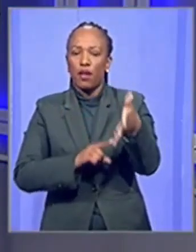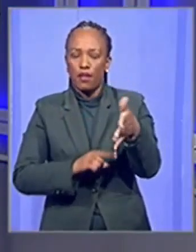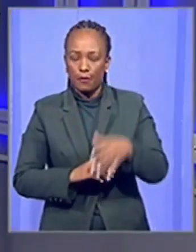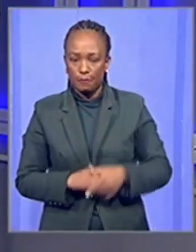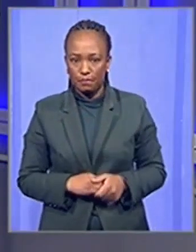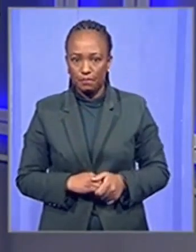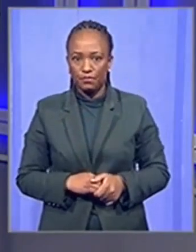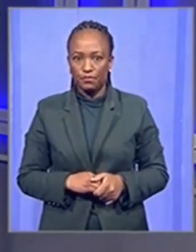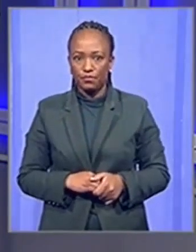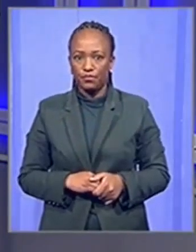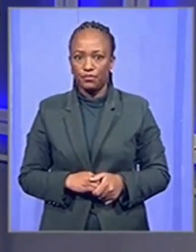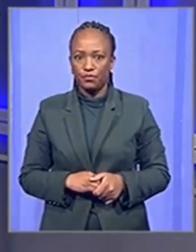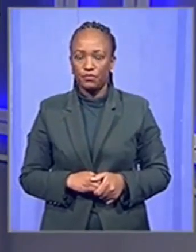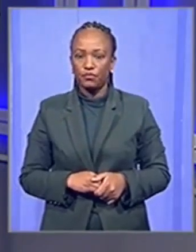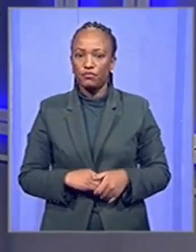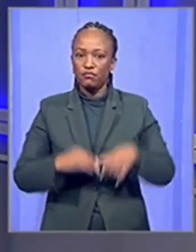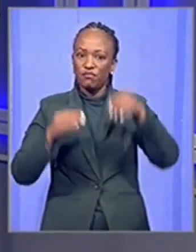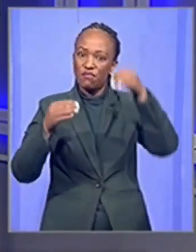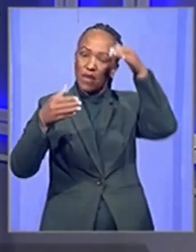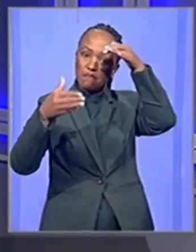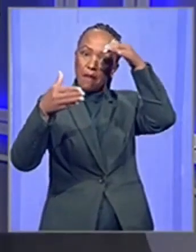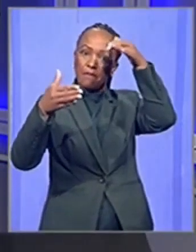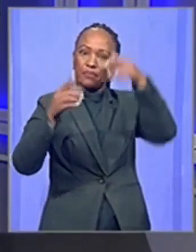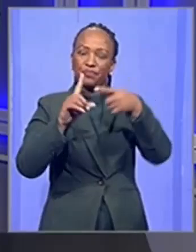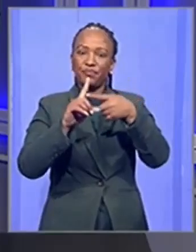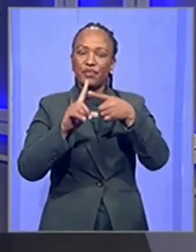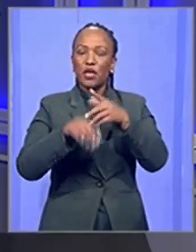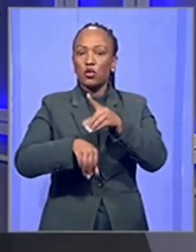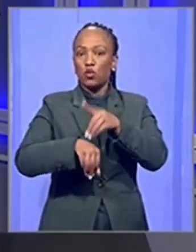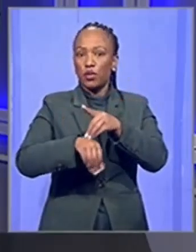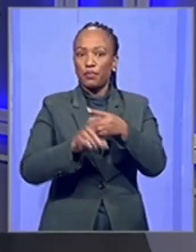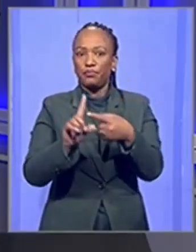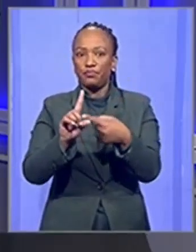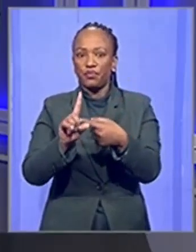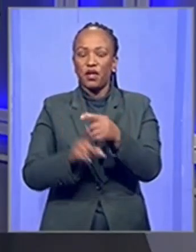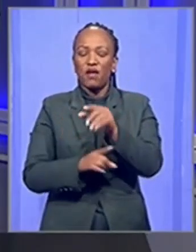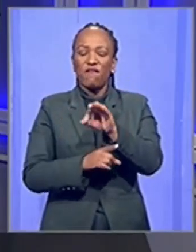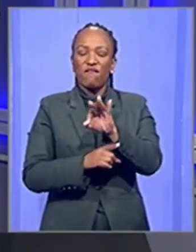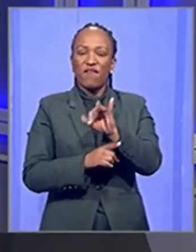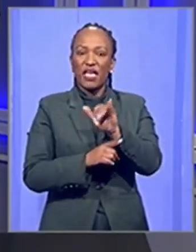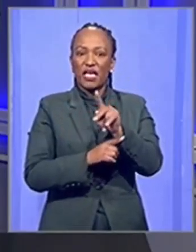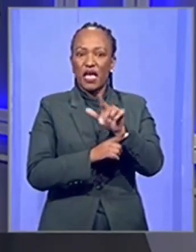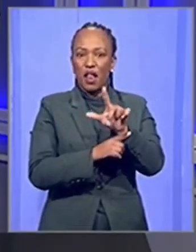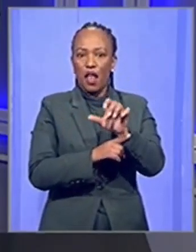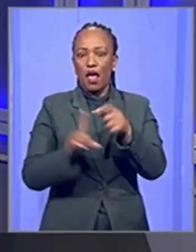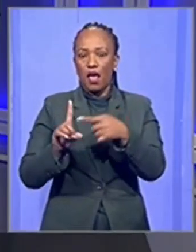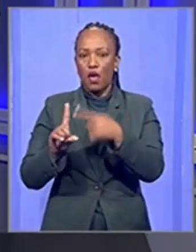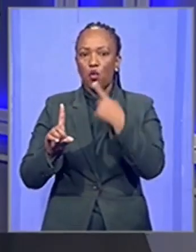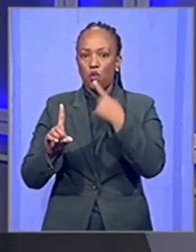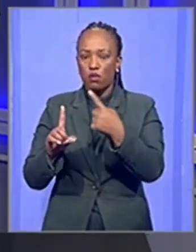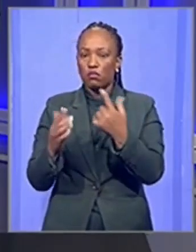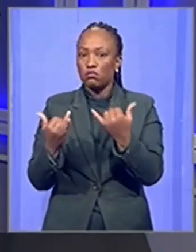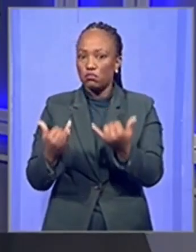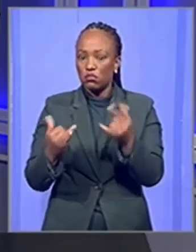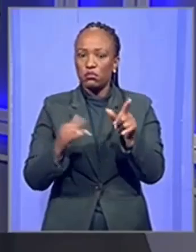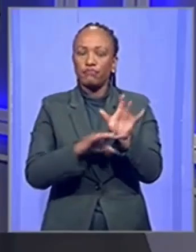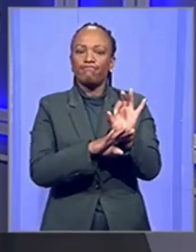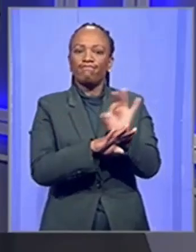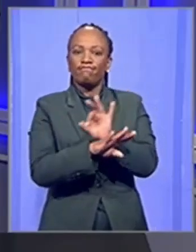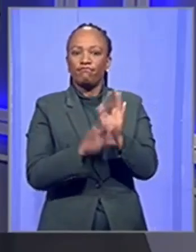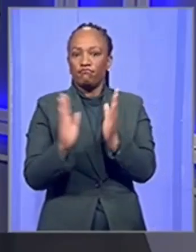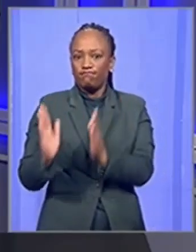Moitseanape wa dipolotiki Ngaka Fikile Vilakazi a re semphato sa makoko kganetso a Afrika Borwa se tshwanetse go rulaganya le go loga maano